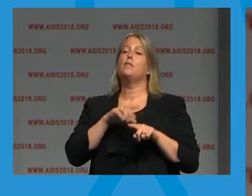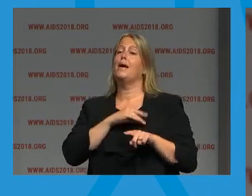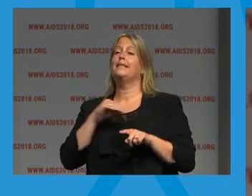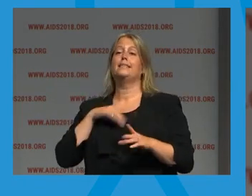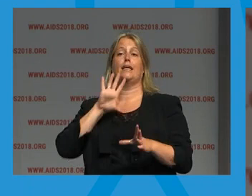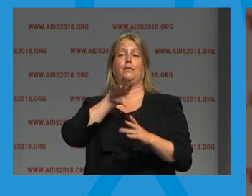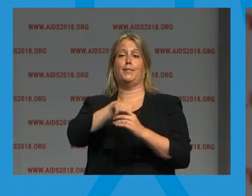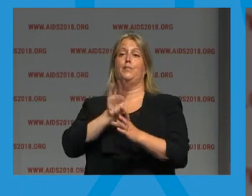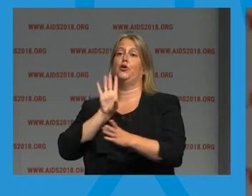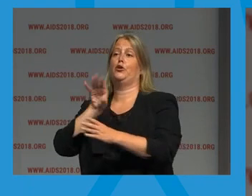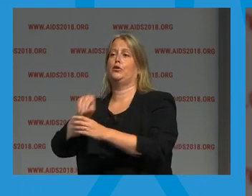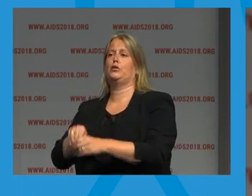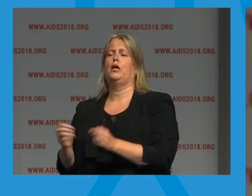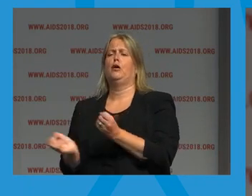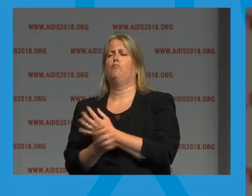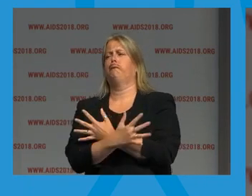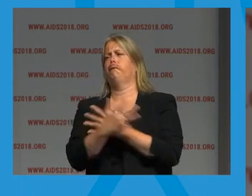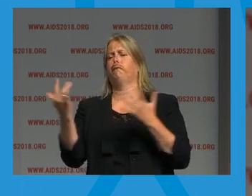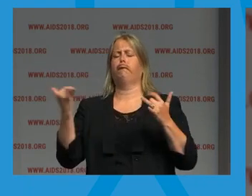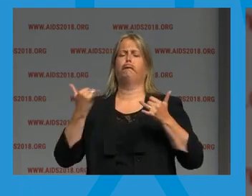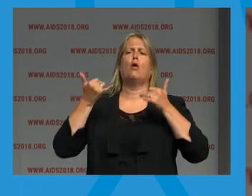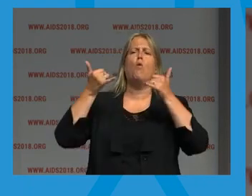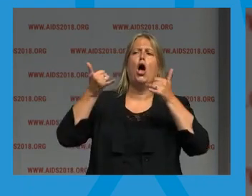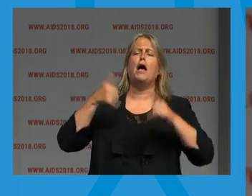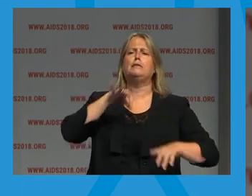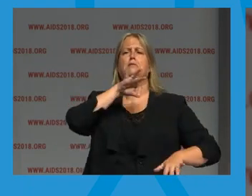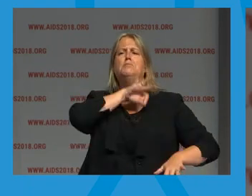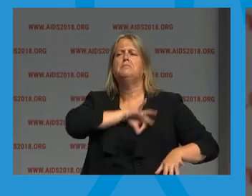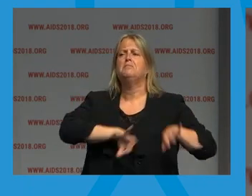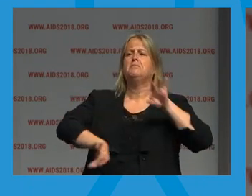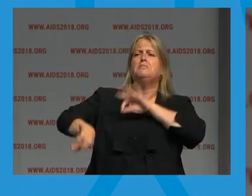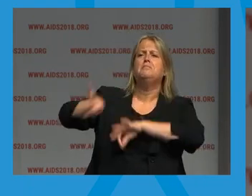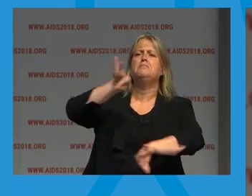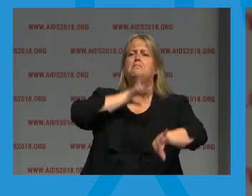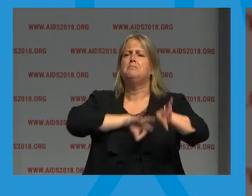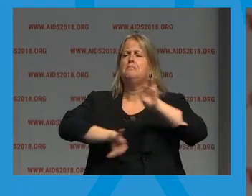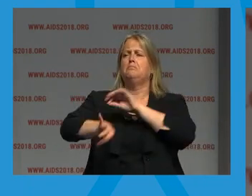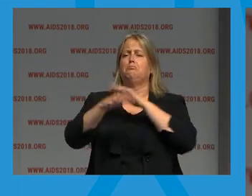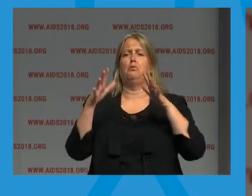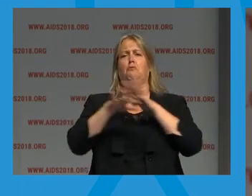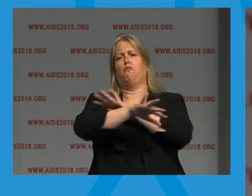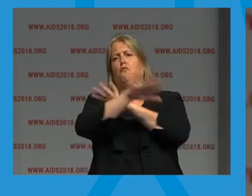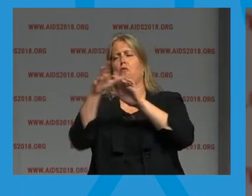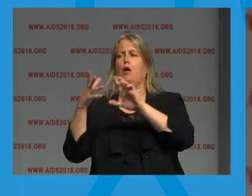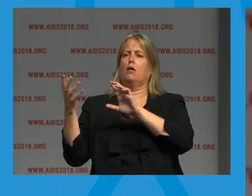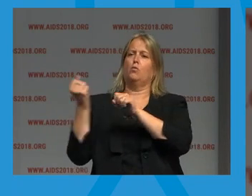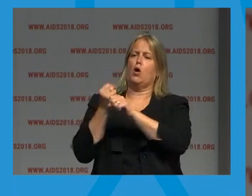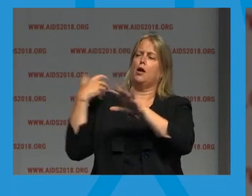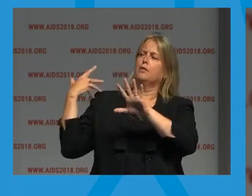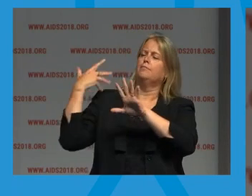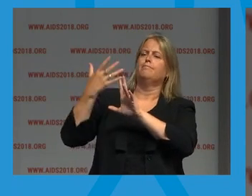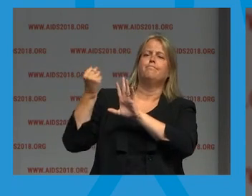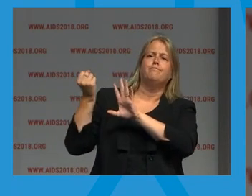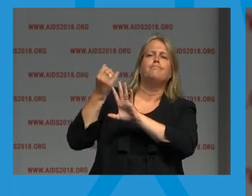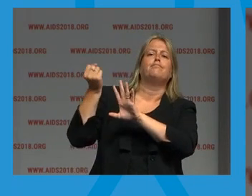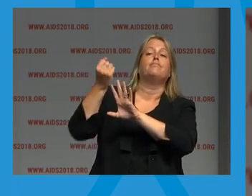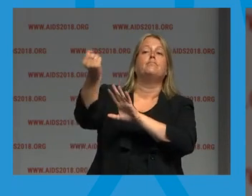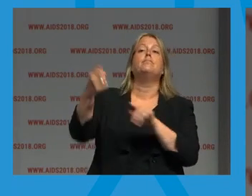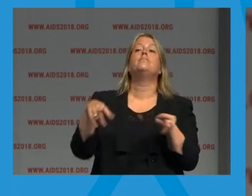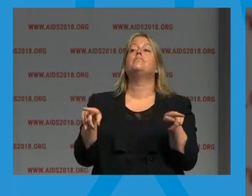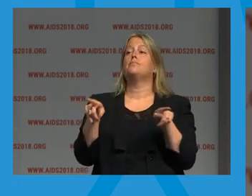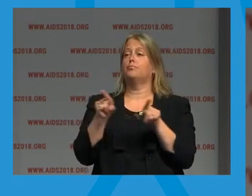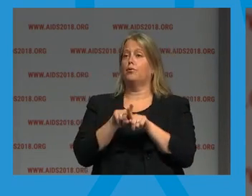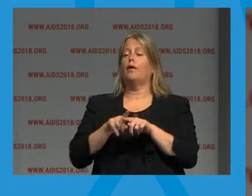has received numerous prestigious awards for his scientific and global health accomplishment, including the National Medal